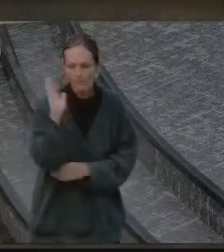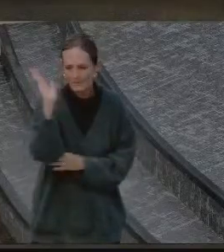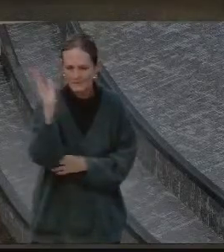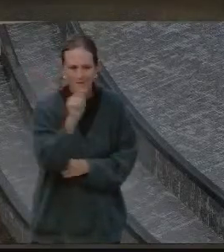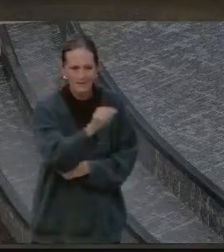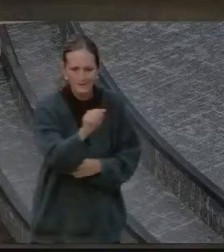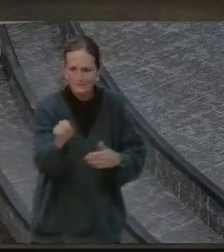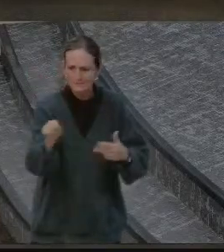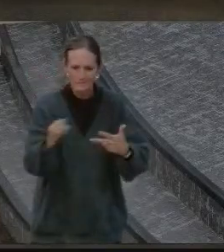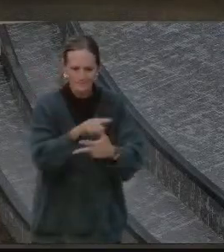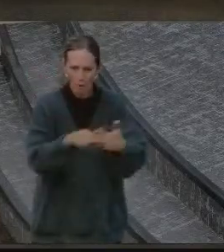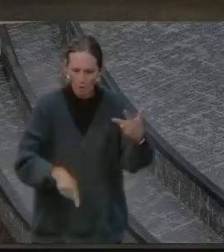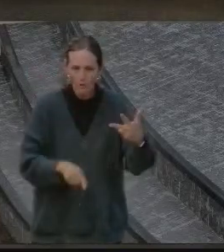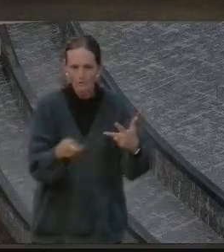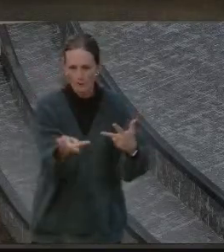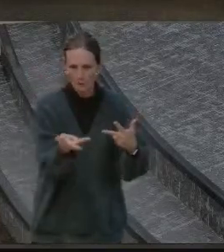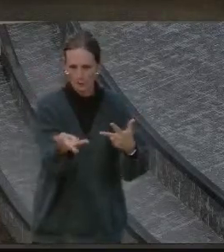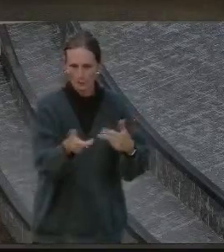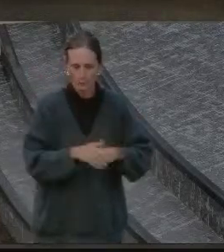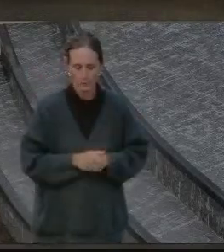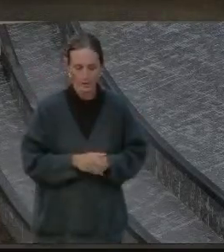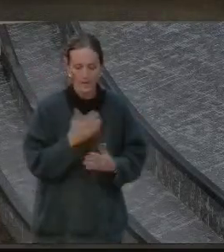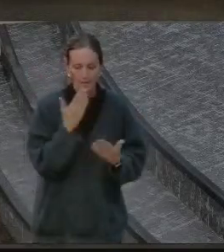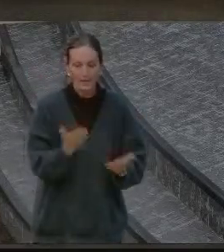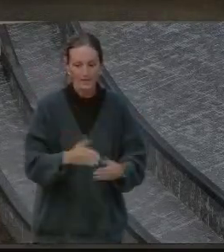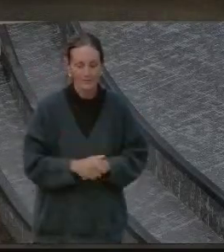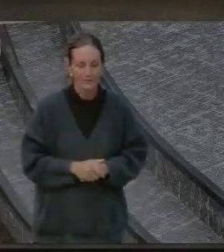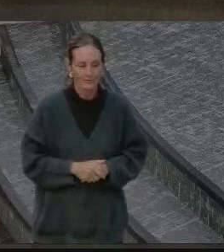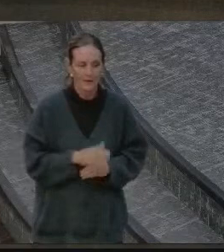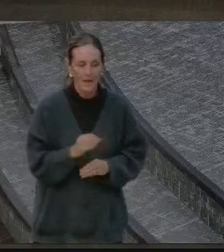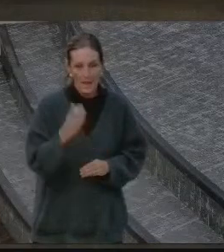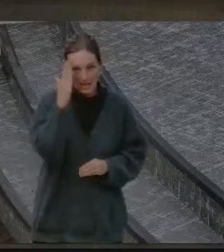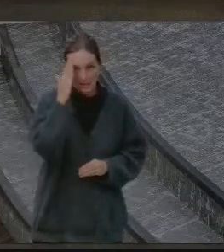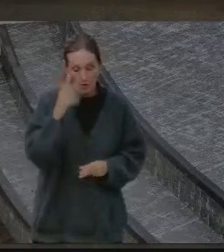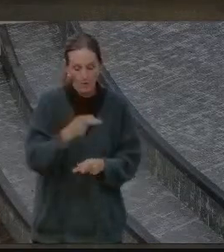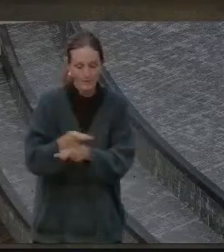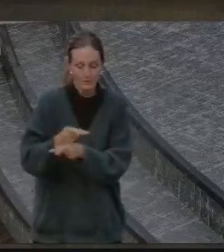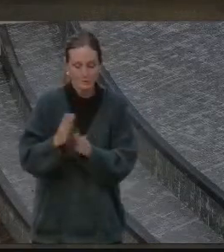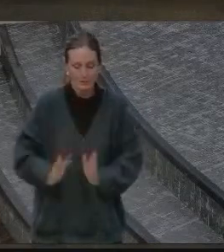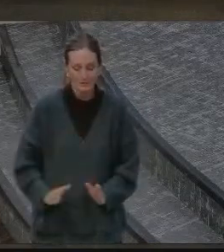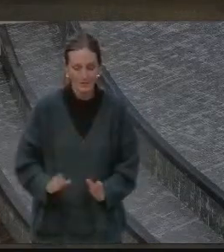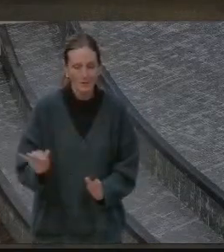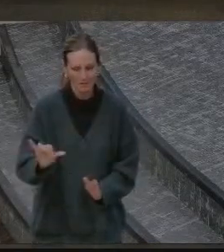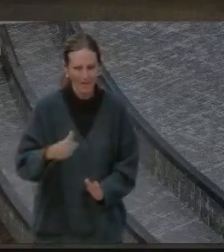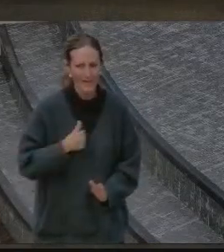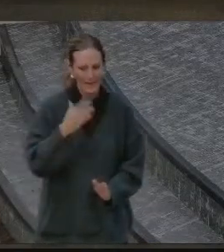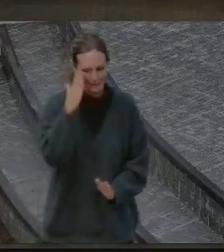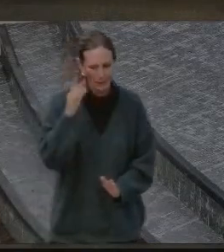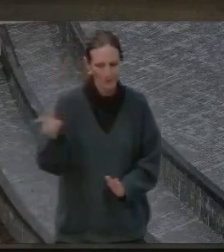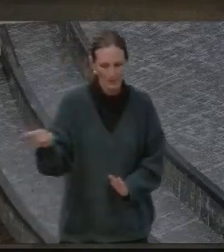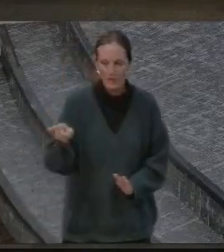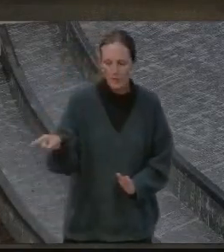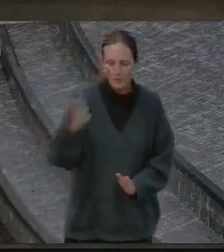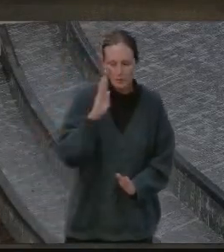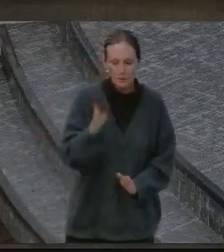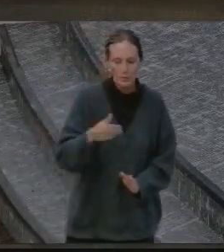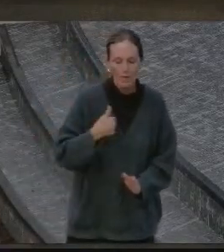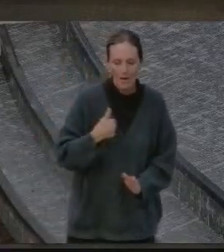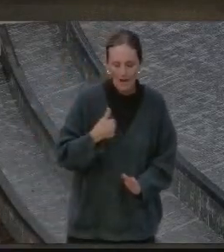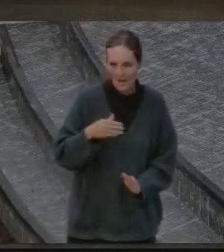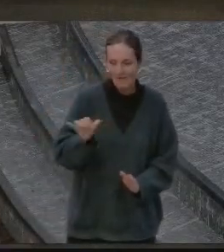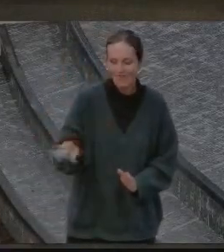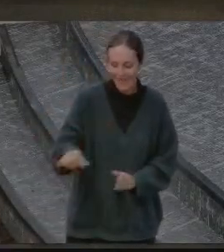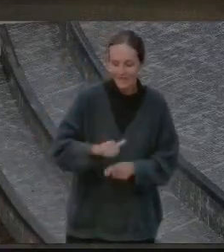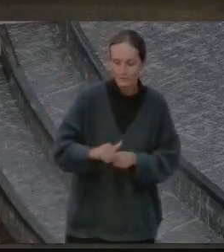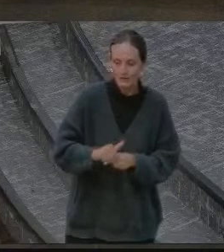All of you, thank you so much. And knowing the superintendent as I do, I'm sure you'll have that training twice or however many times